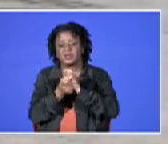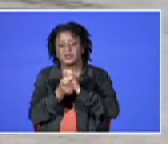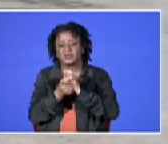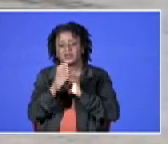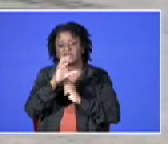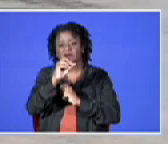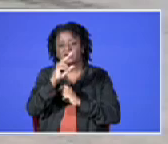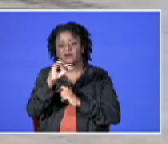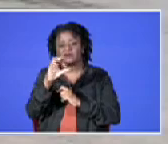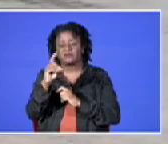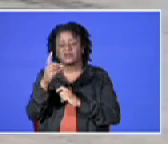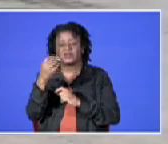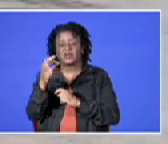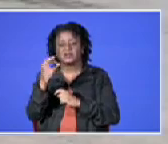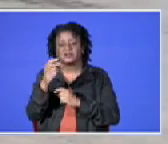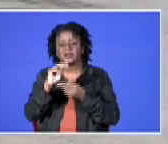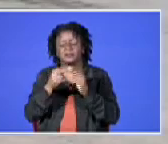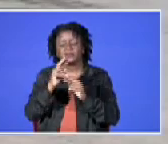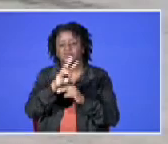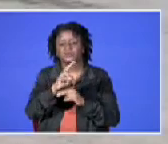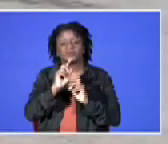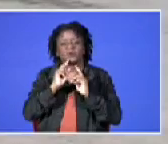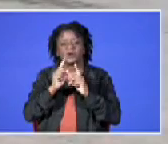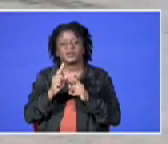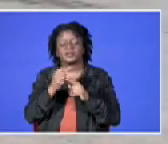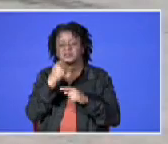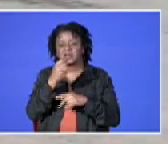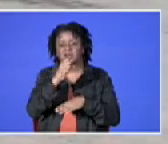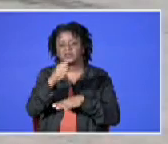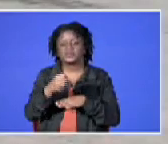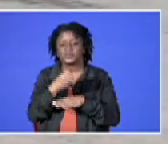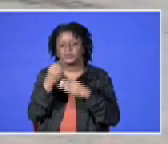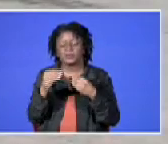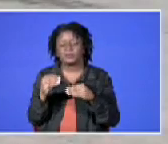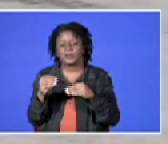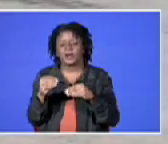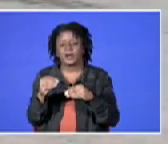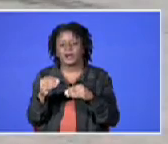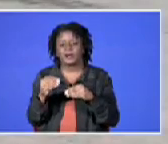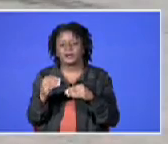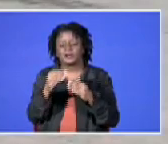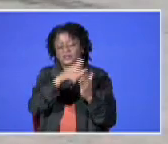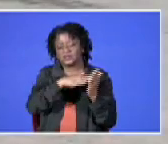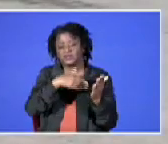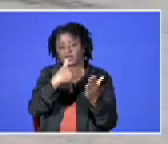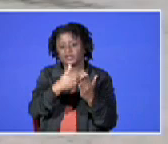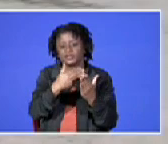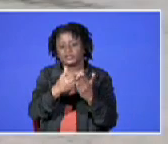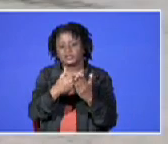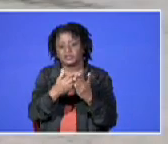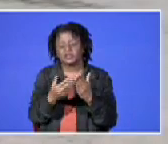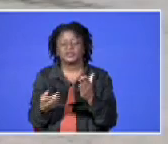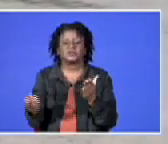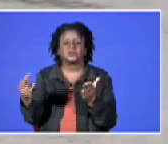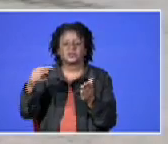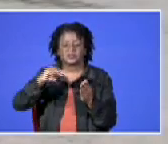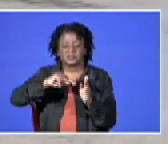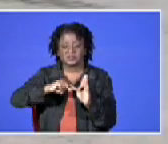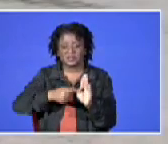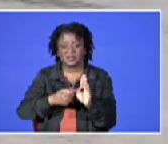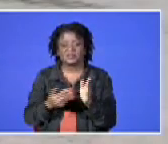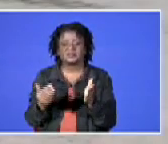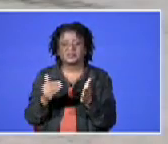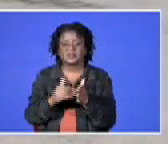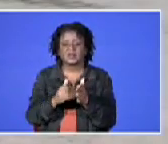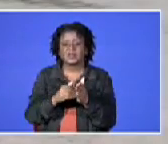he listed that the supermarket schedule that has been in place 2 weeks ago still remains in place, and that the weekday curfews and